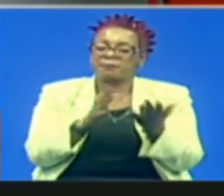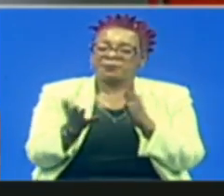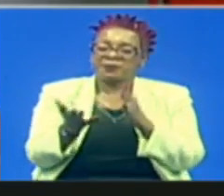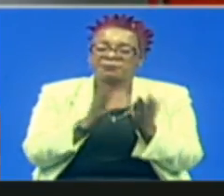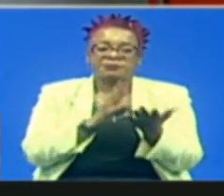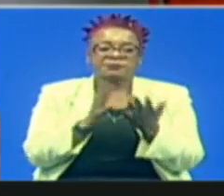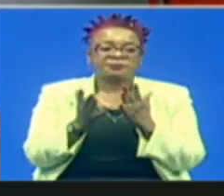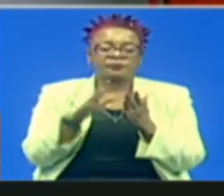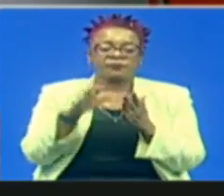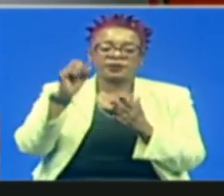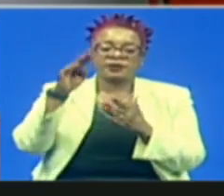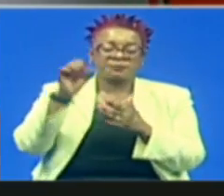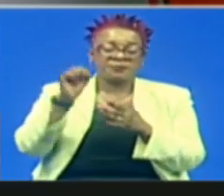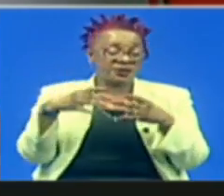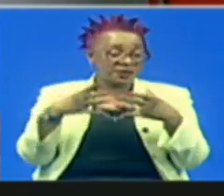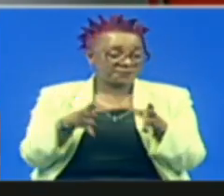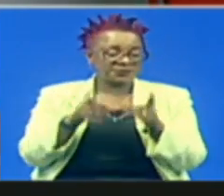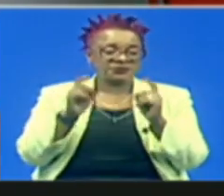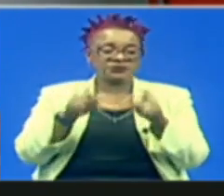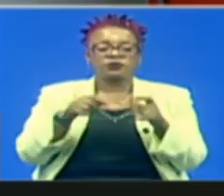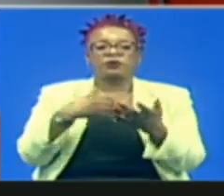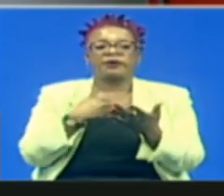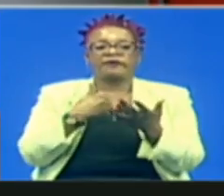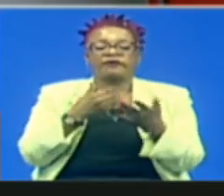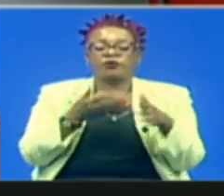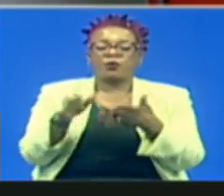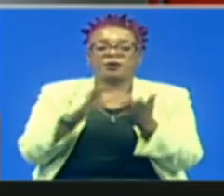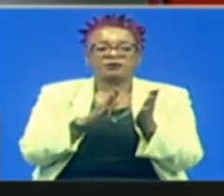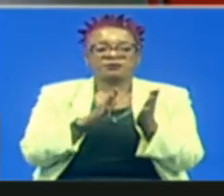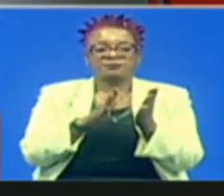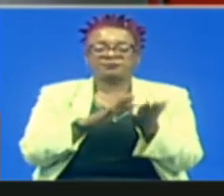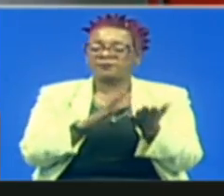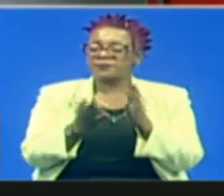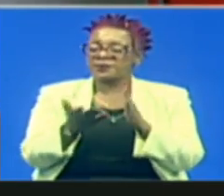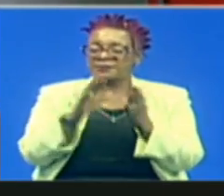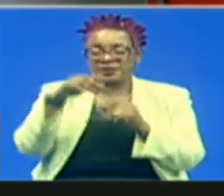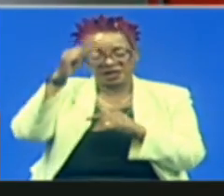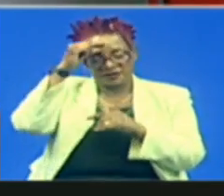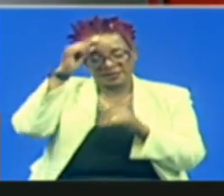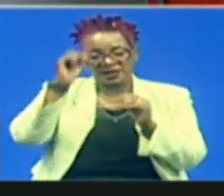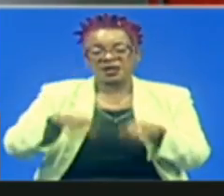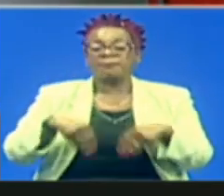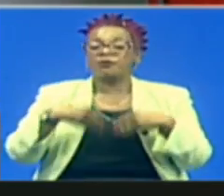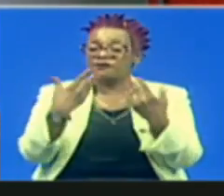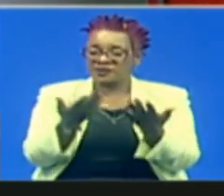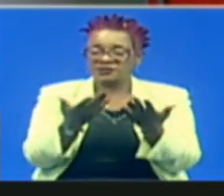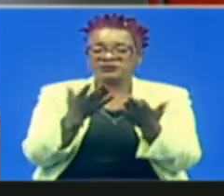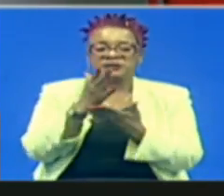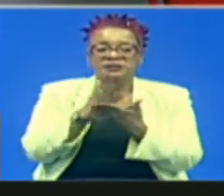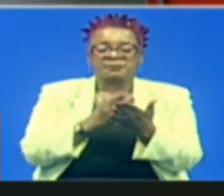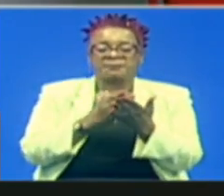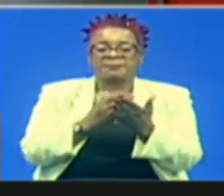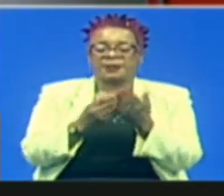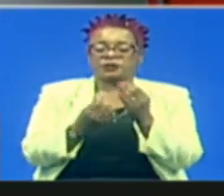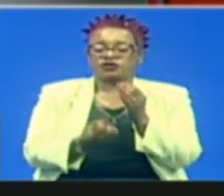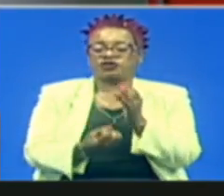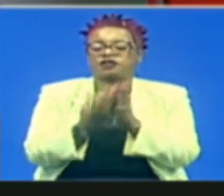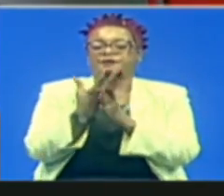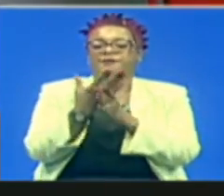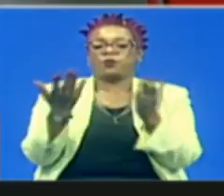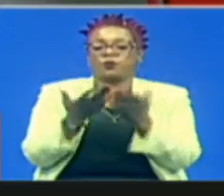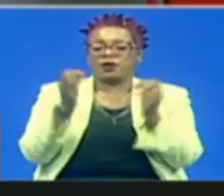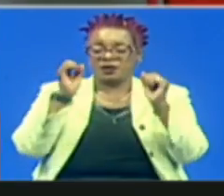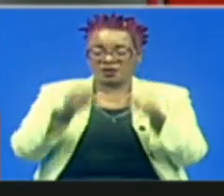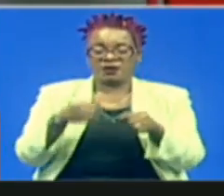the SME companies just need to have a way through. Maybe the government can provide an initiative where we can have